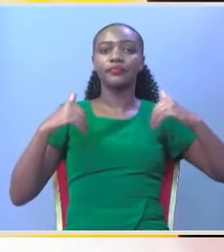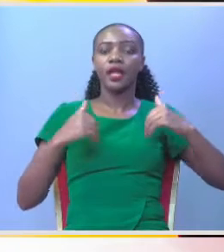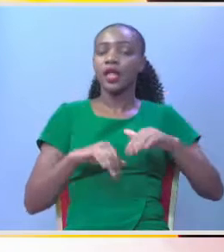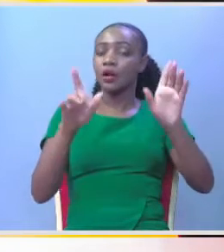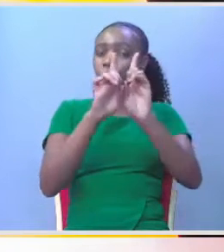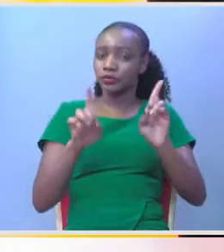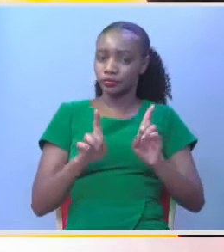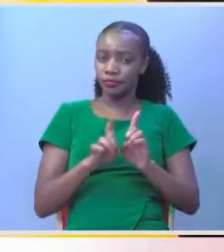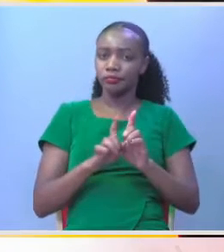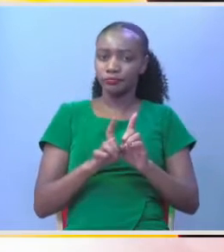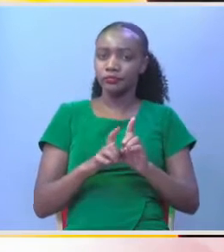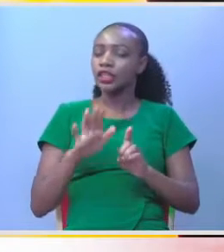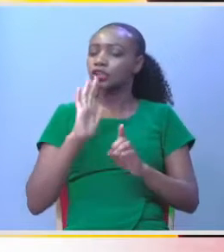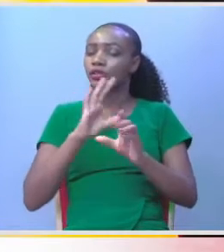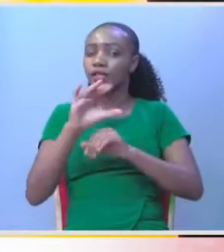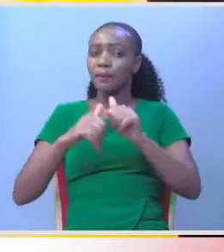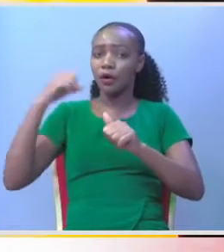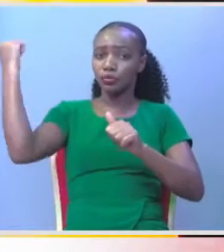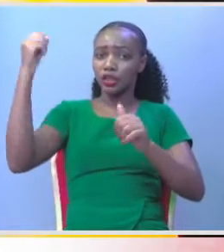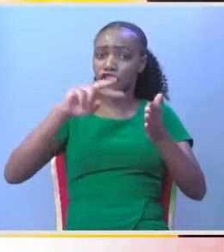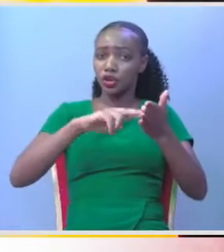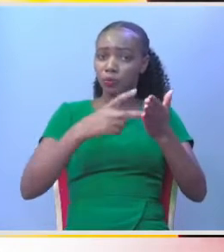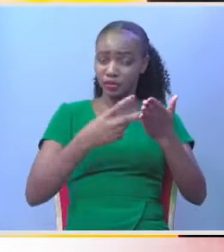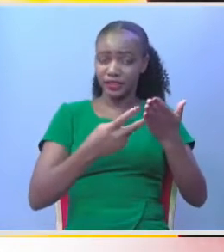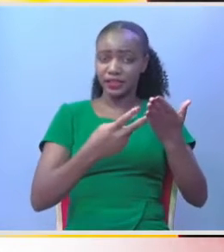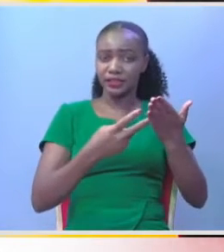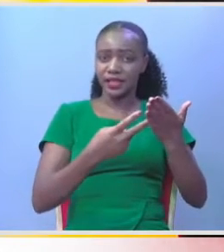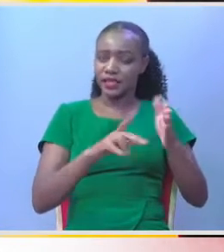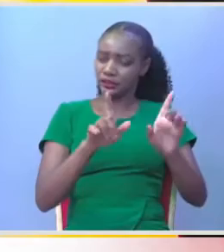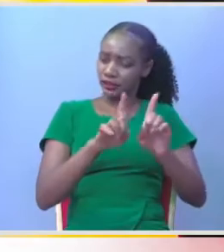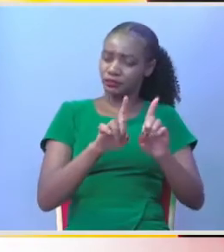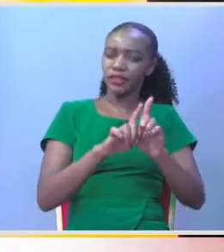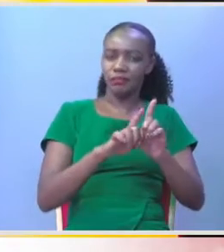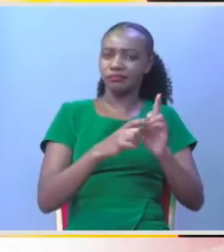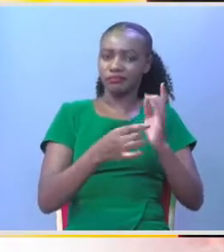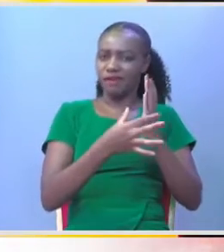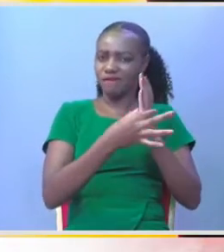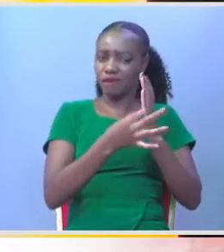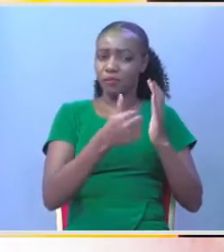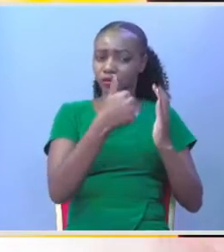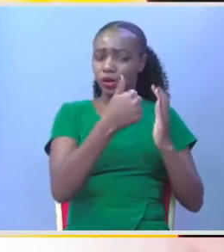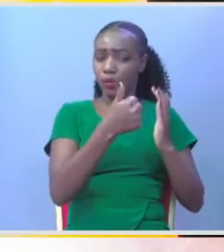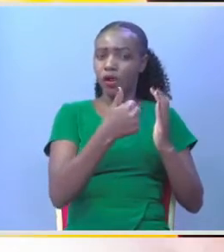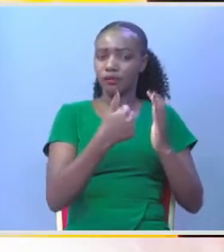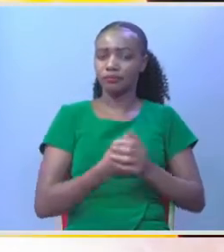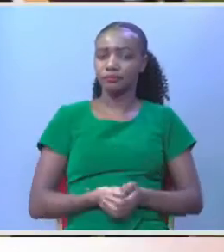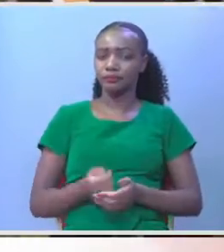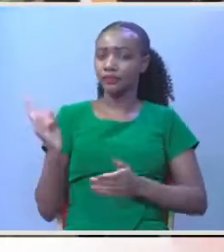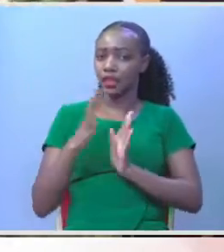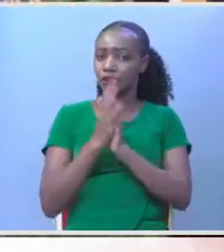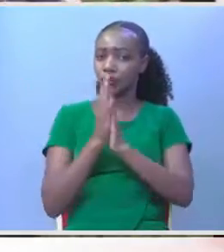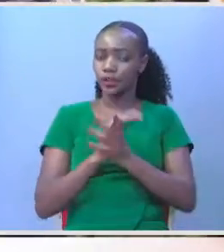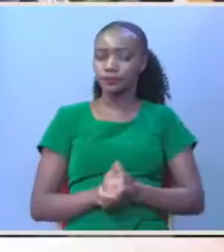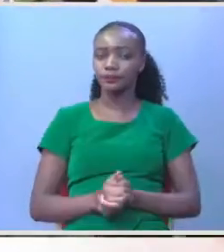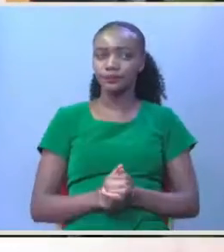Mutuku reports, talks of political projects by the state is gaining popularity across the political divide.